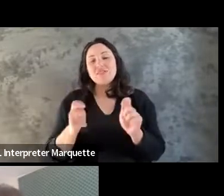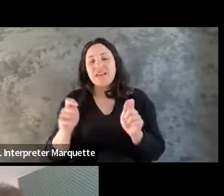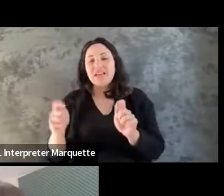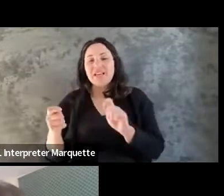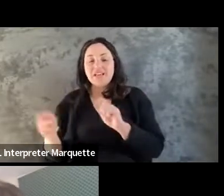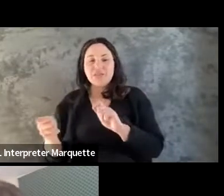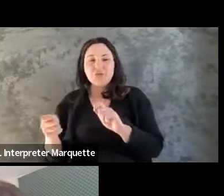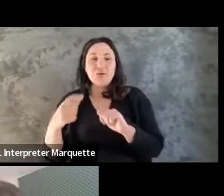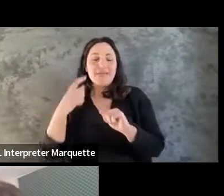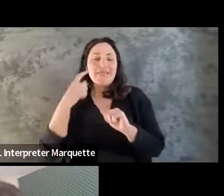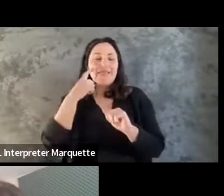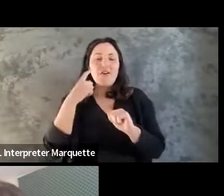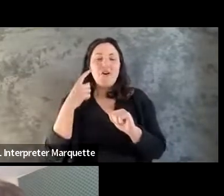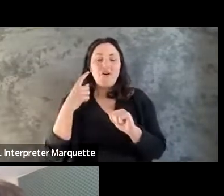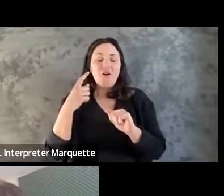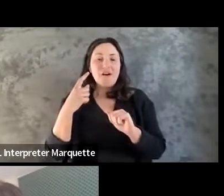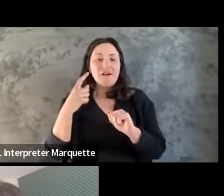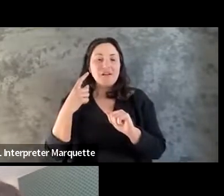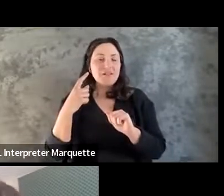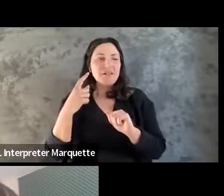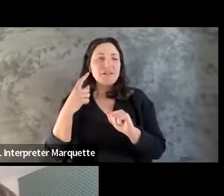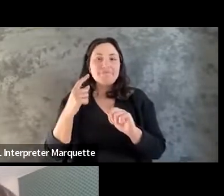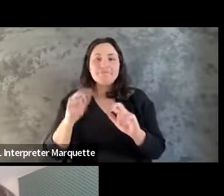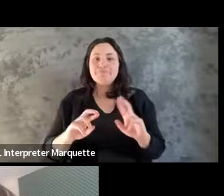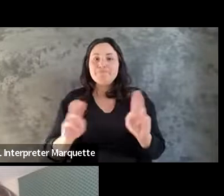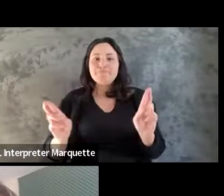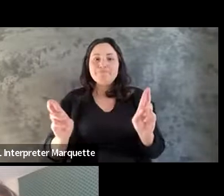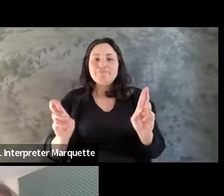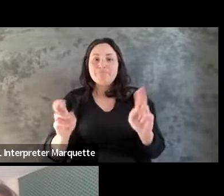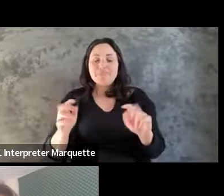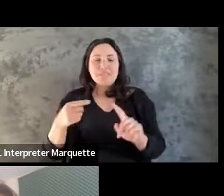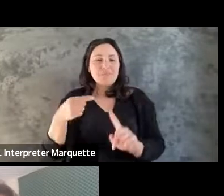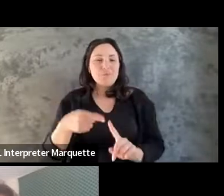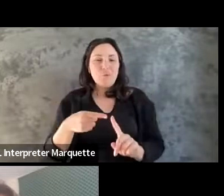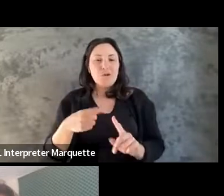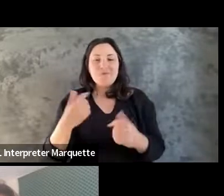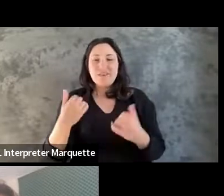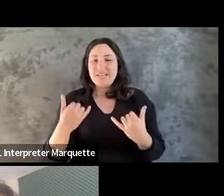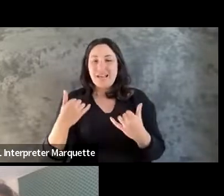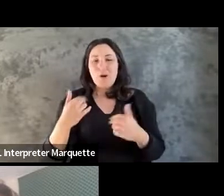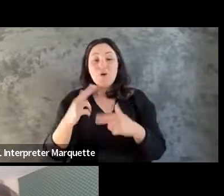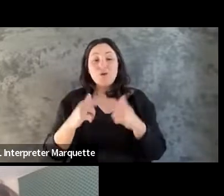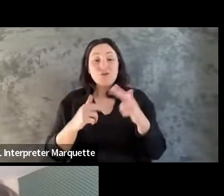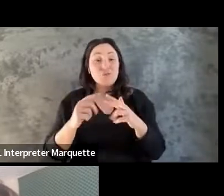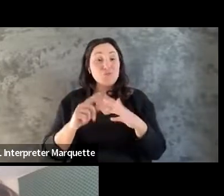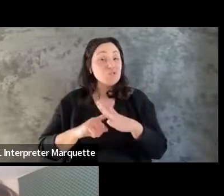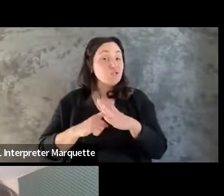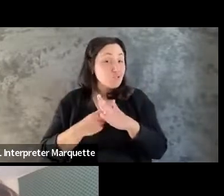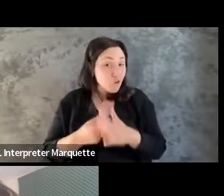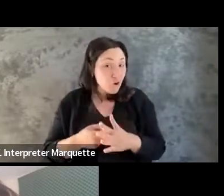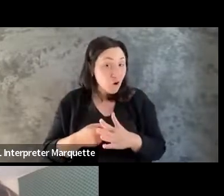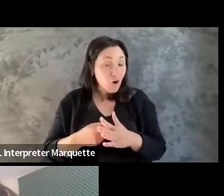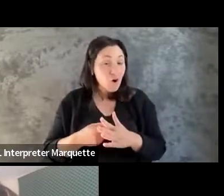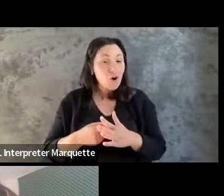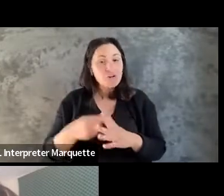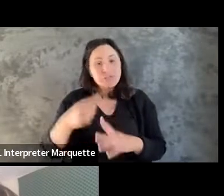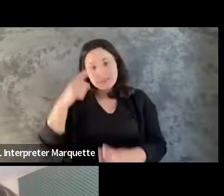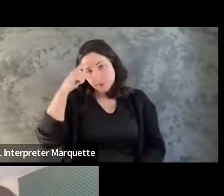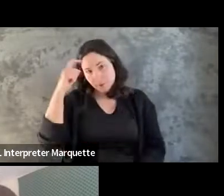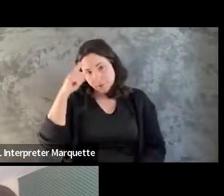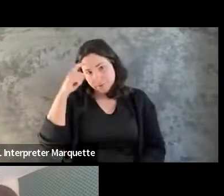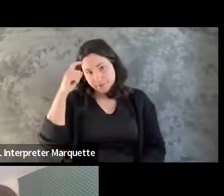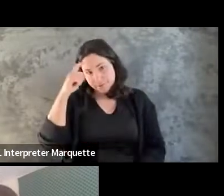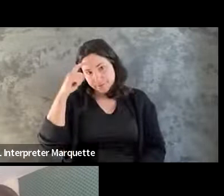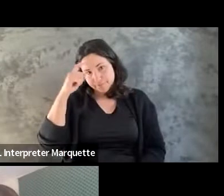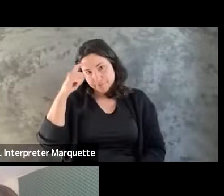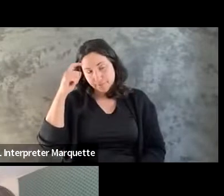in construction at this point. But right now, the construction is due to start during the summer.